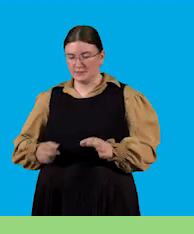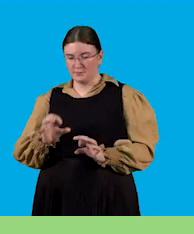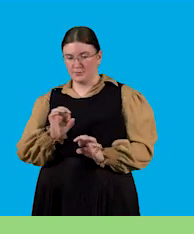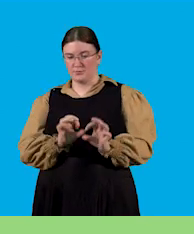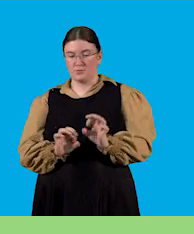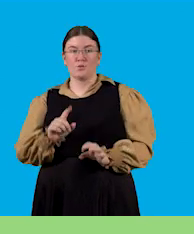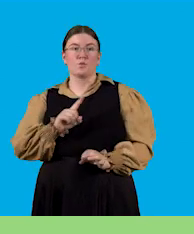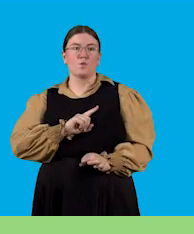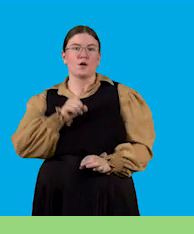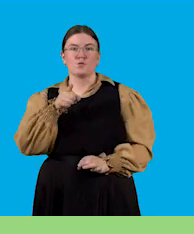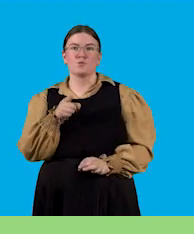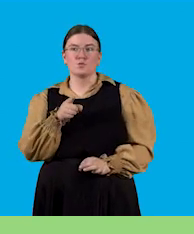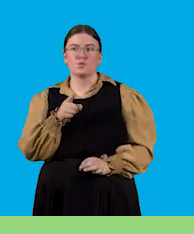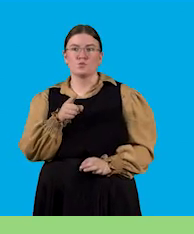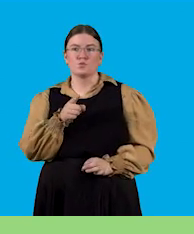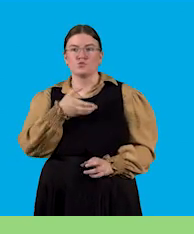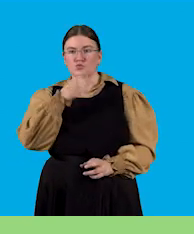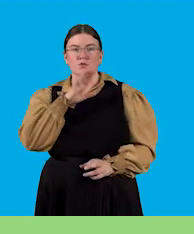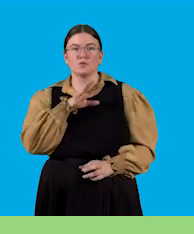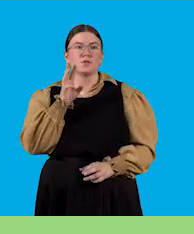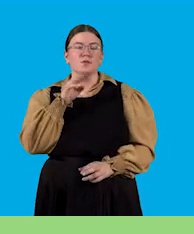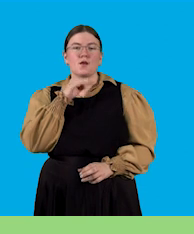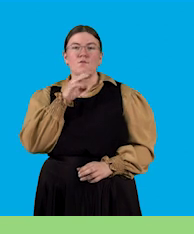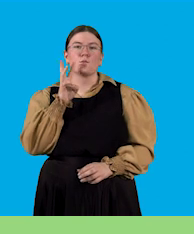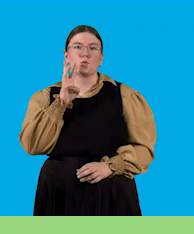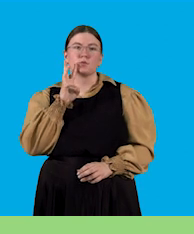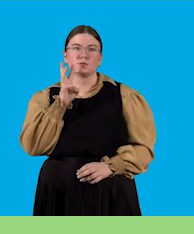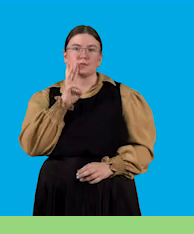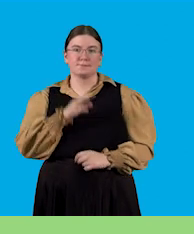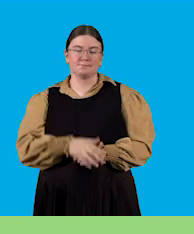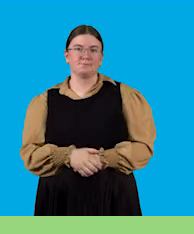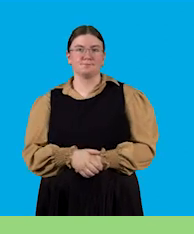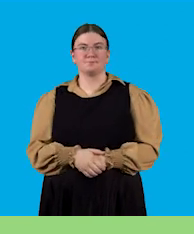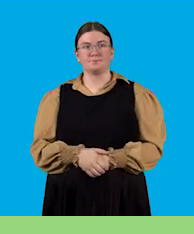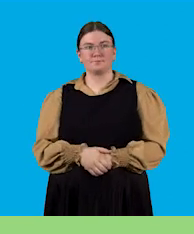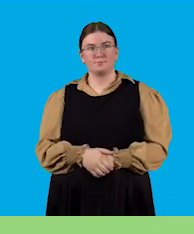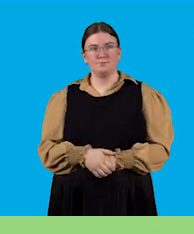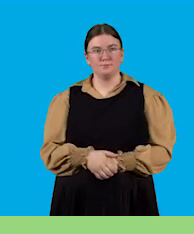you are not allowing water to be passed through your system.